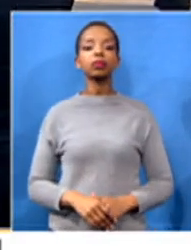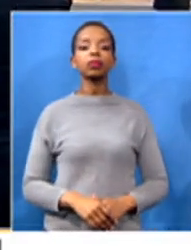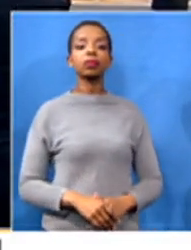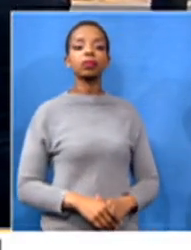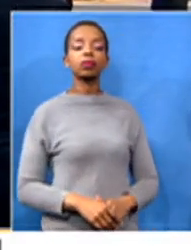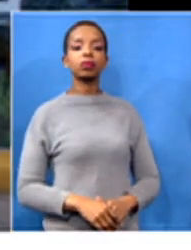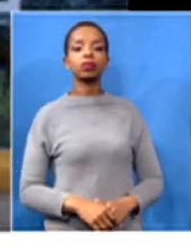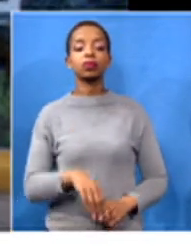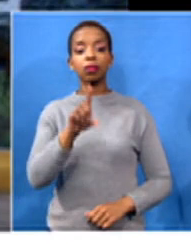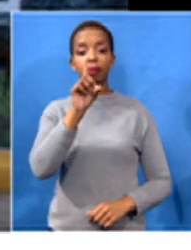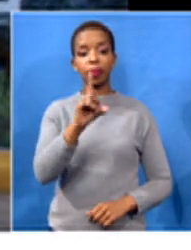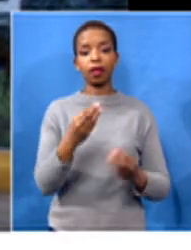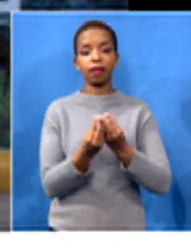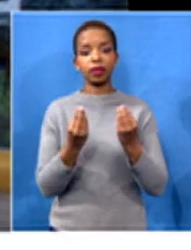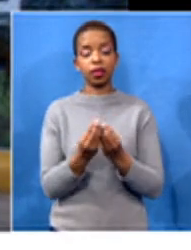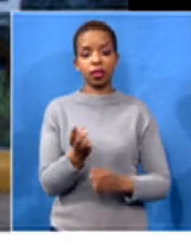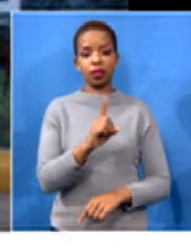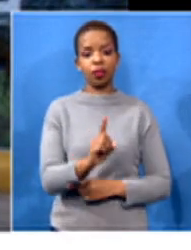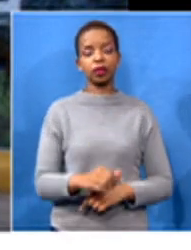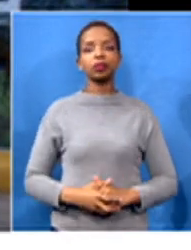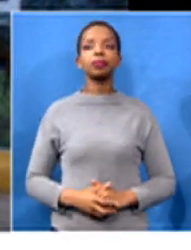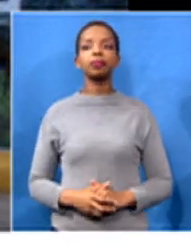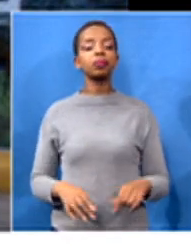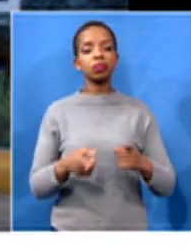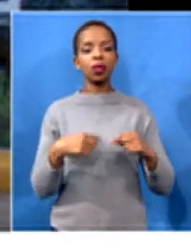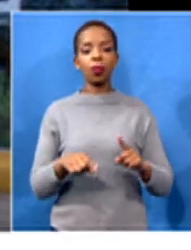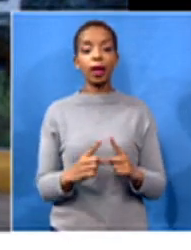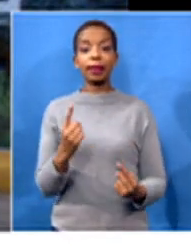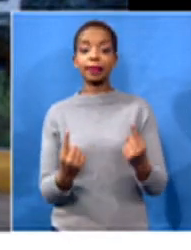there's just no doubt that investment in people